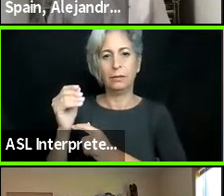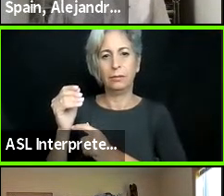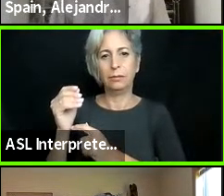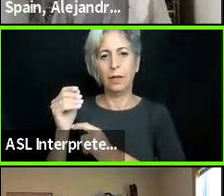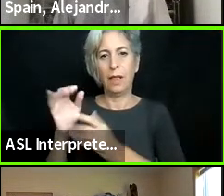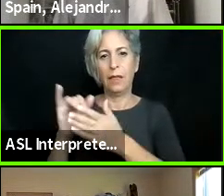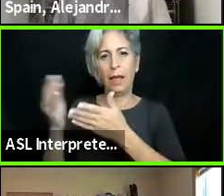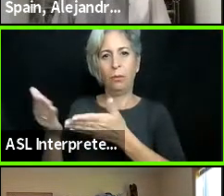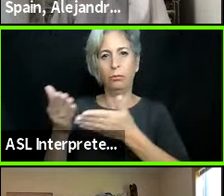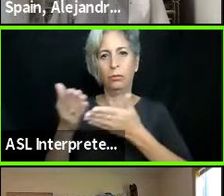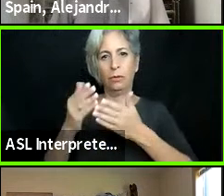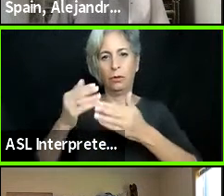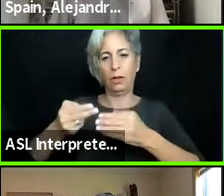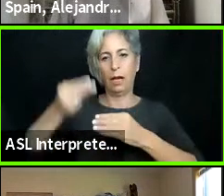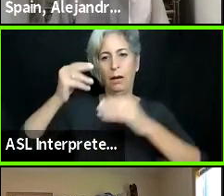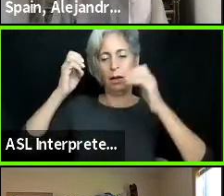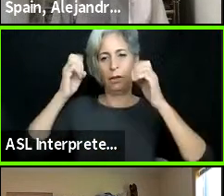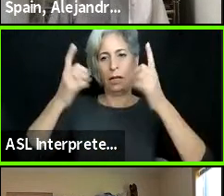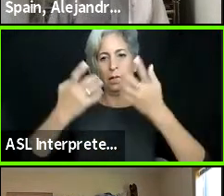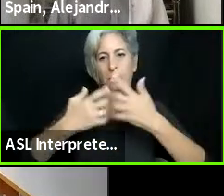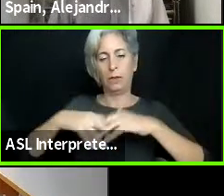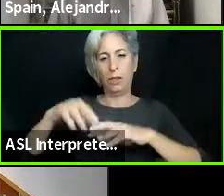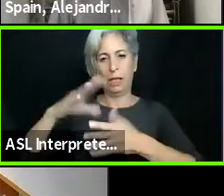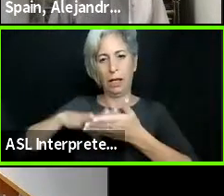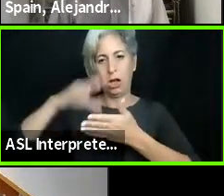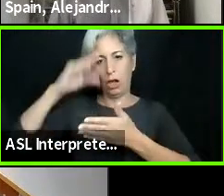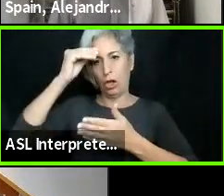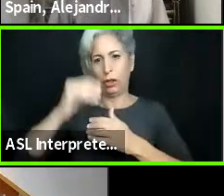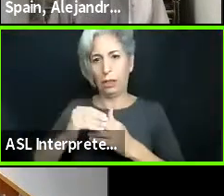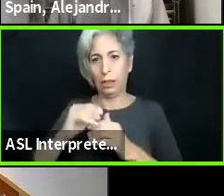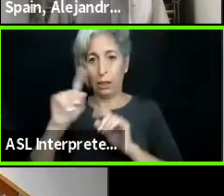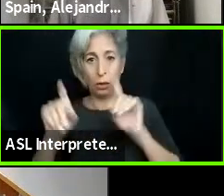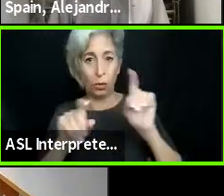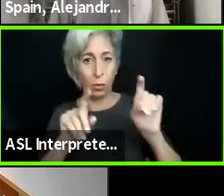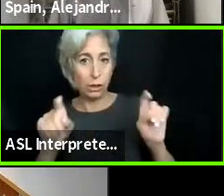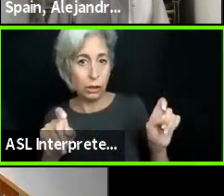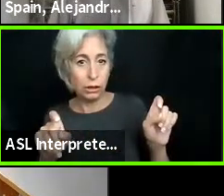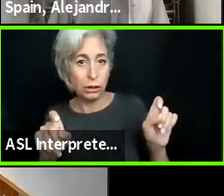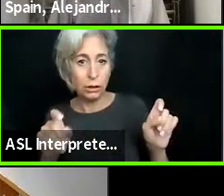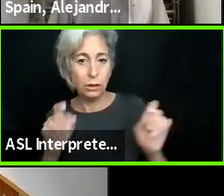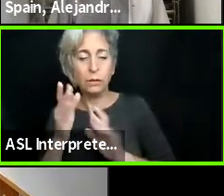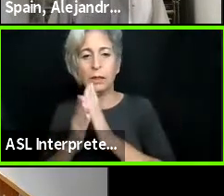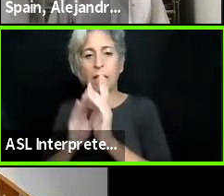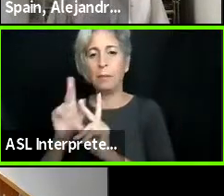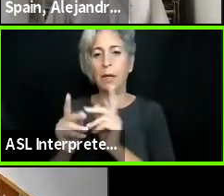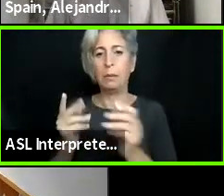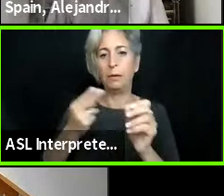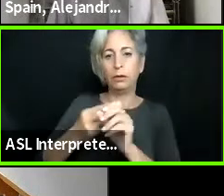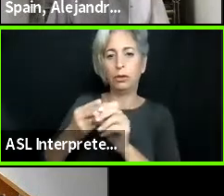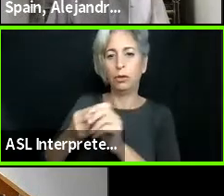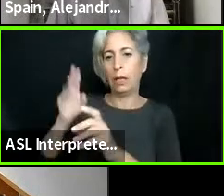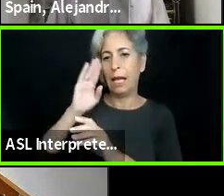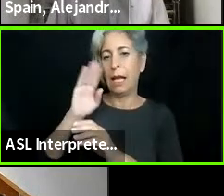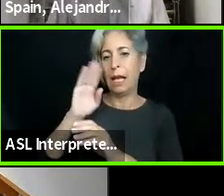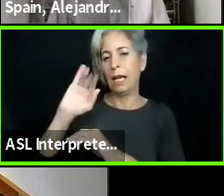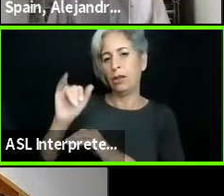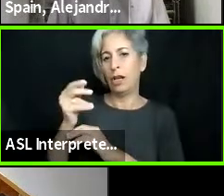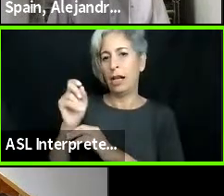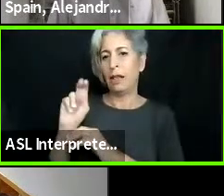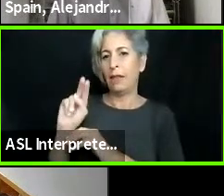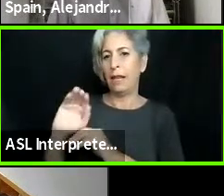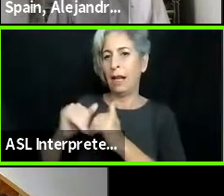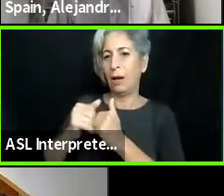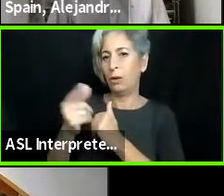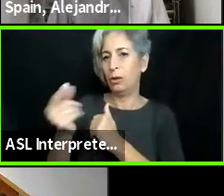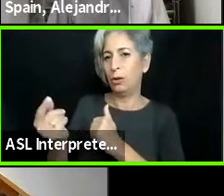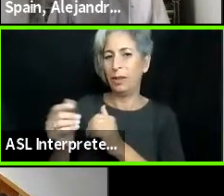that we brought in for higher education and machine learning. Any questions? I know we have a couple people that have come in. Hey, Jonathan, how are you doing?